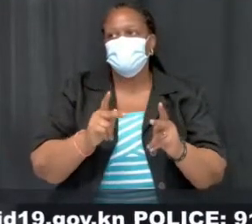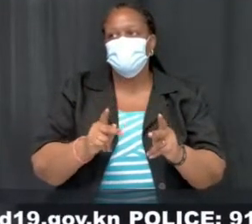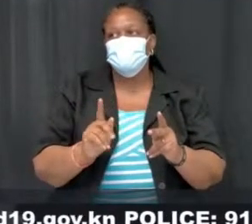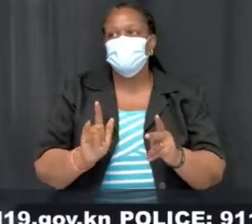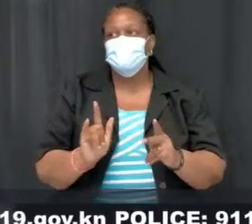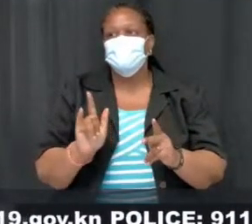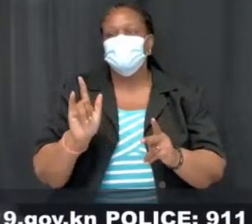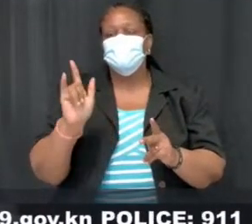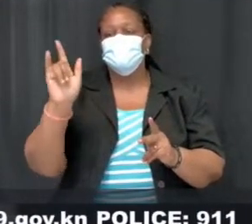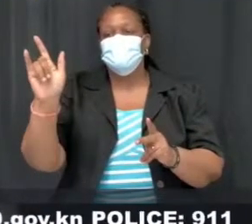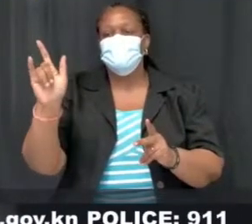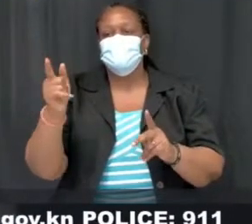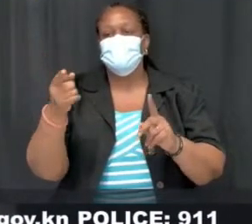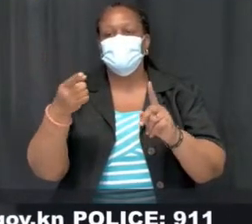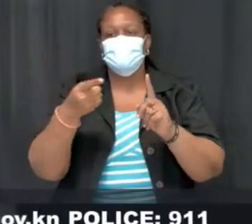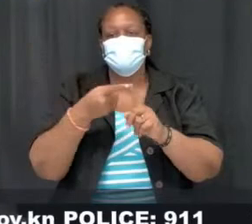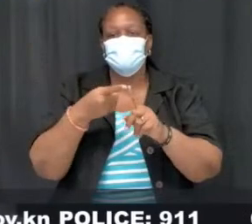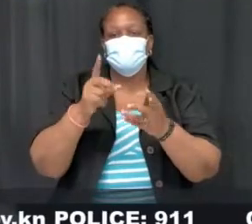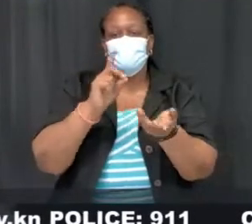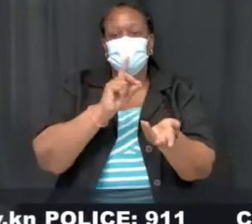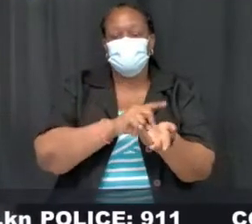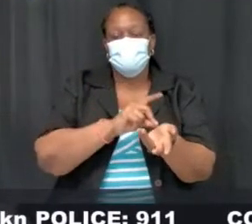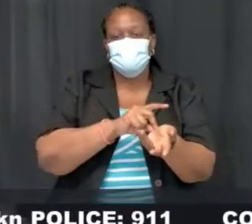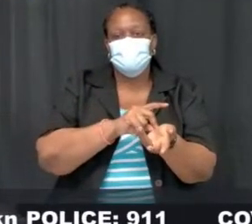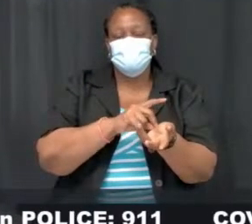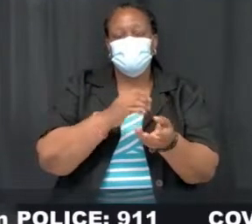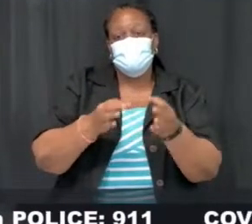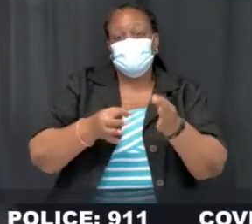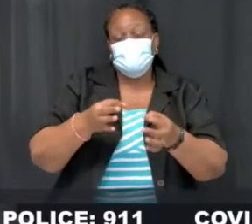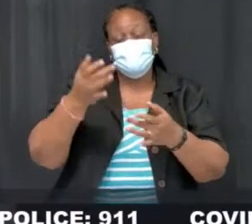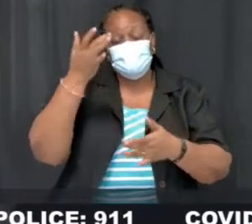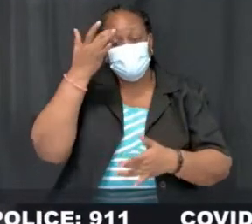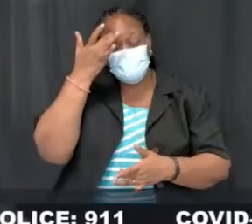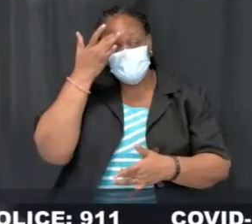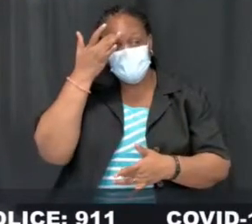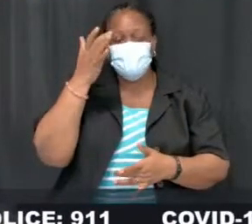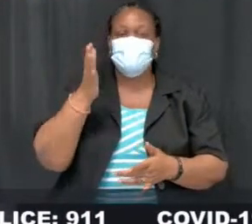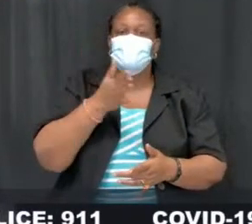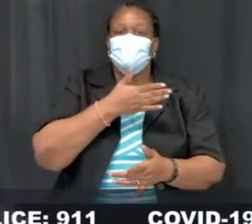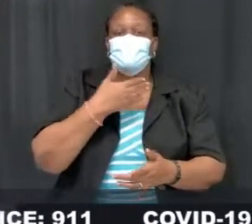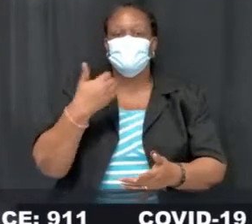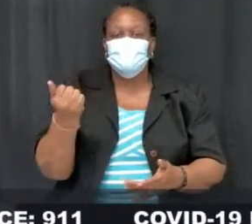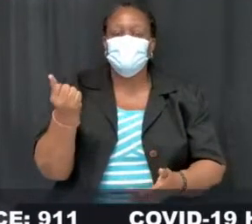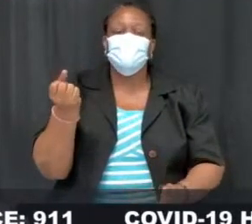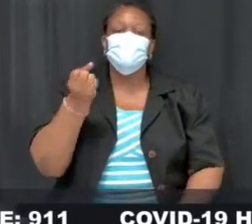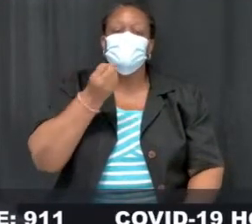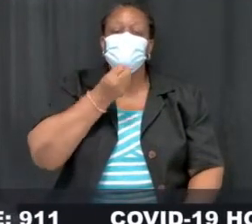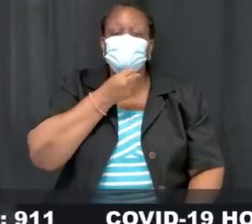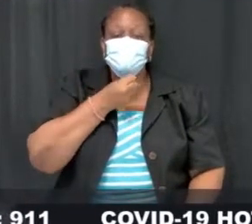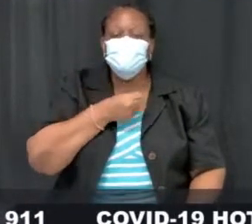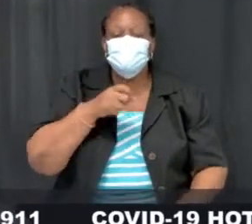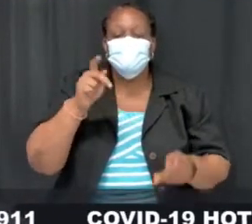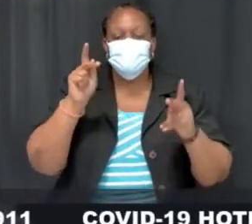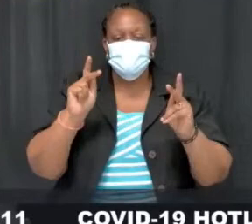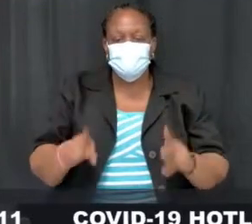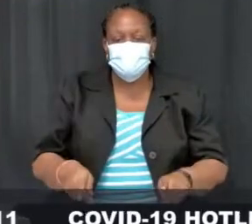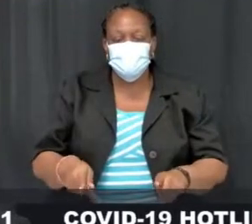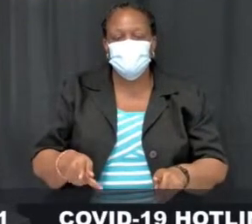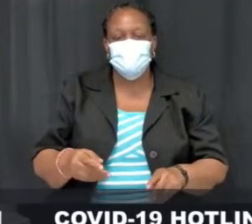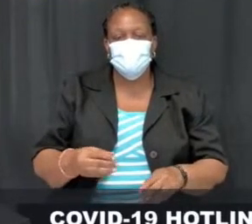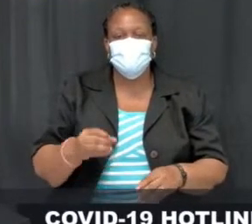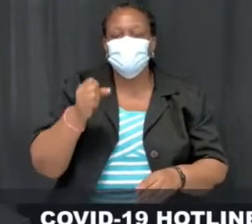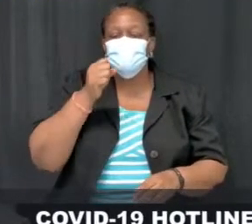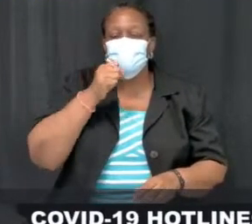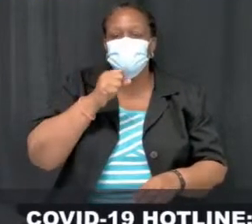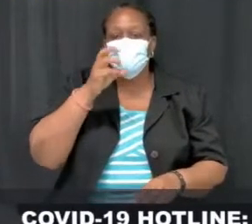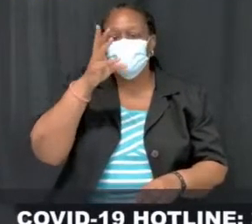for critical care, that's health care, and also for the elderly over the age of 62 years